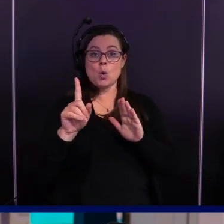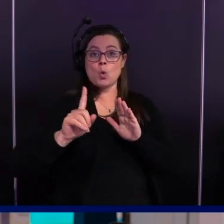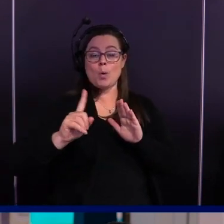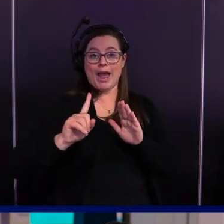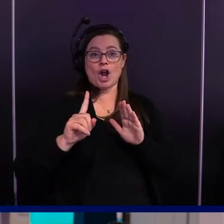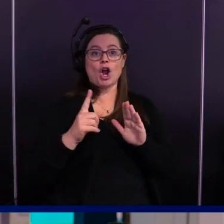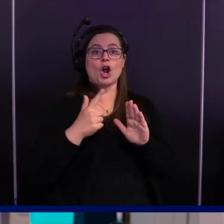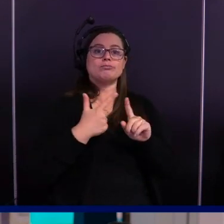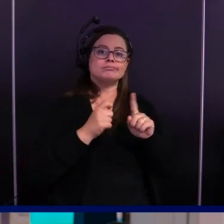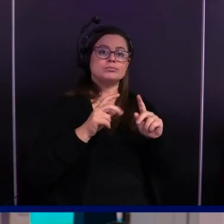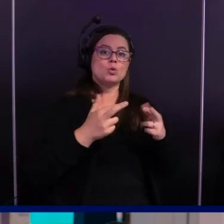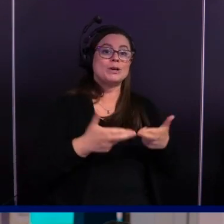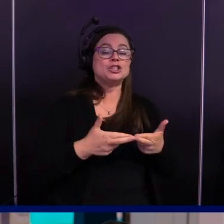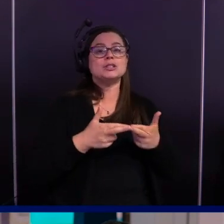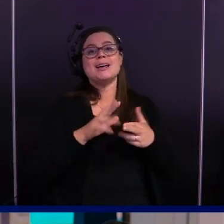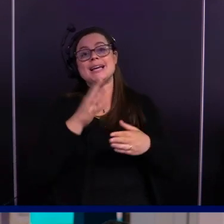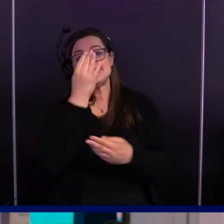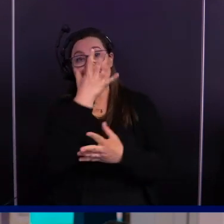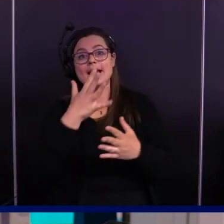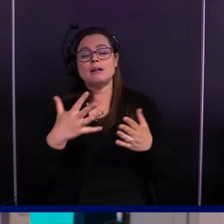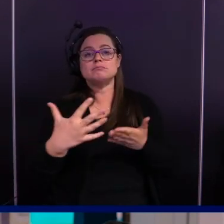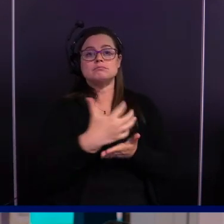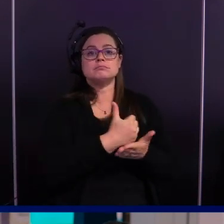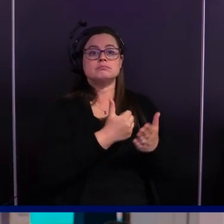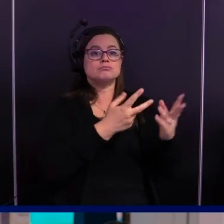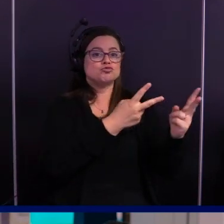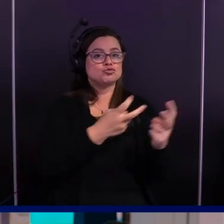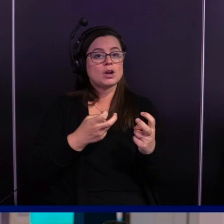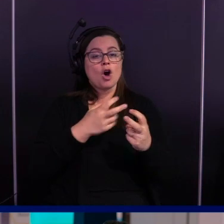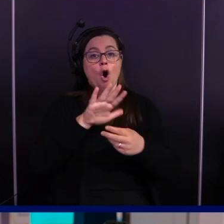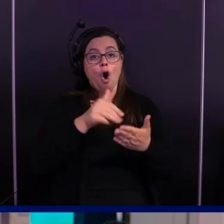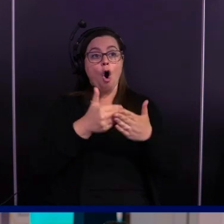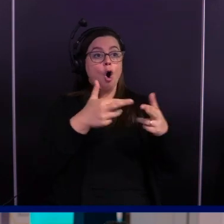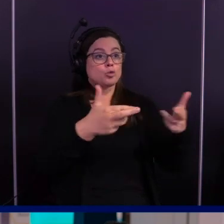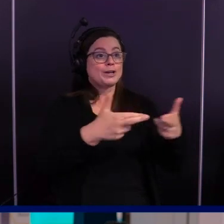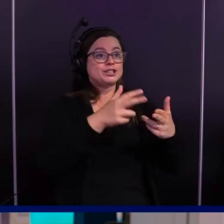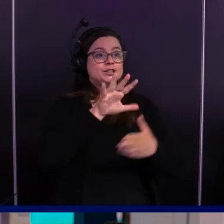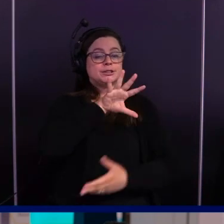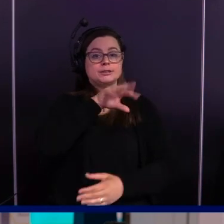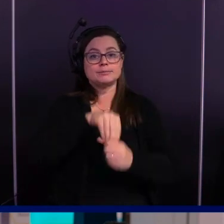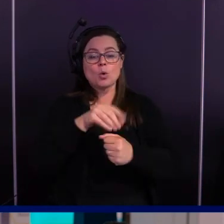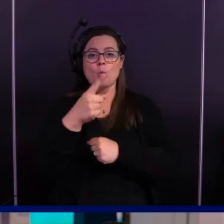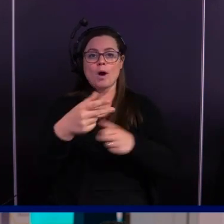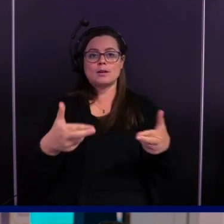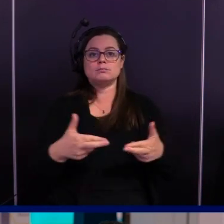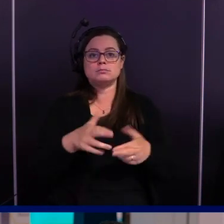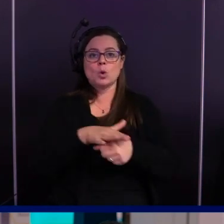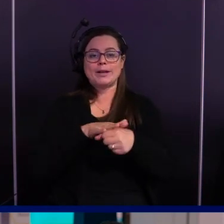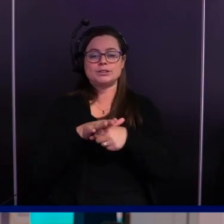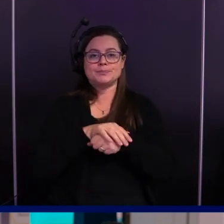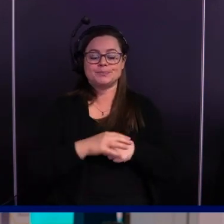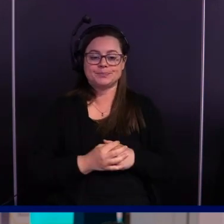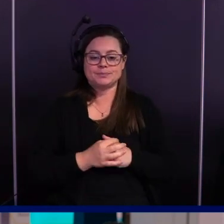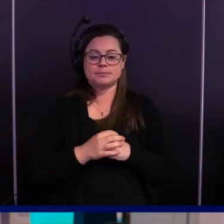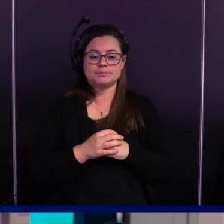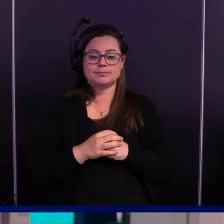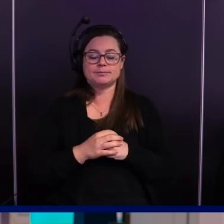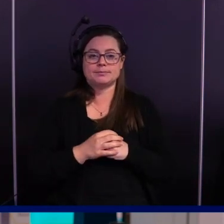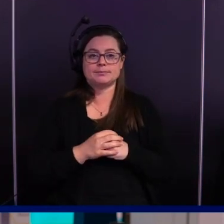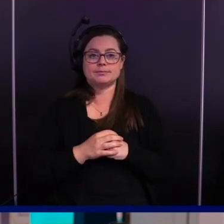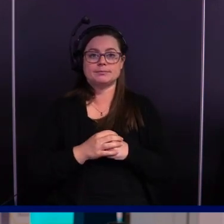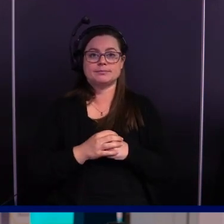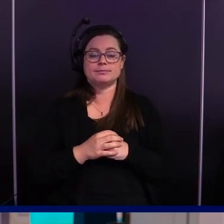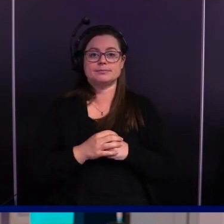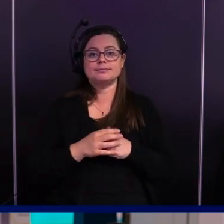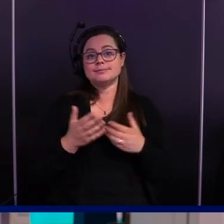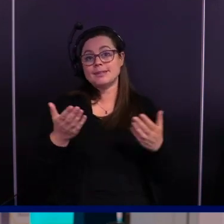You can bring the data from all the account, from all the regions into single location here. And then here,